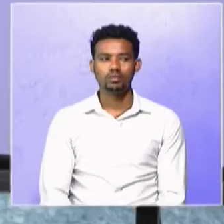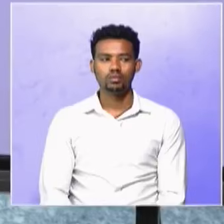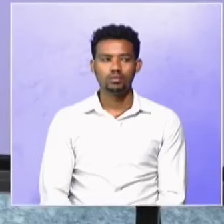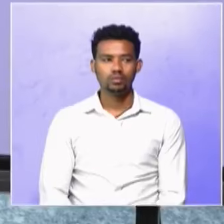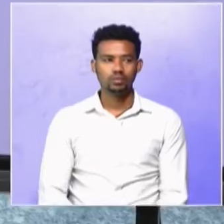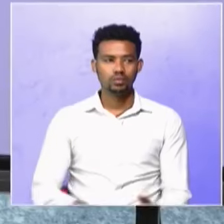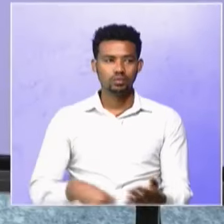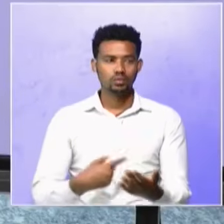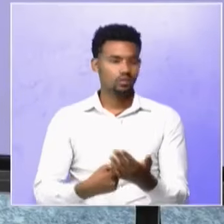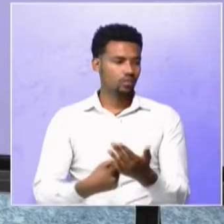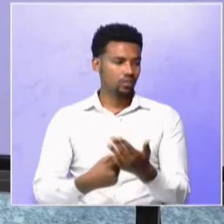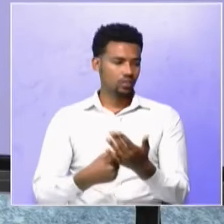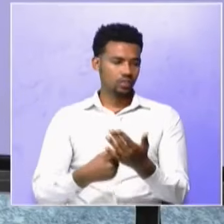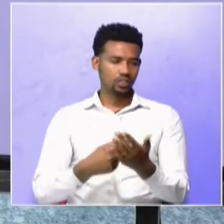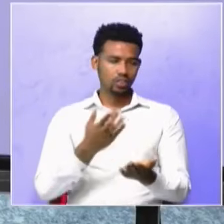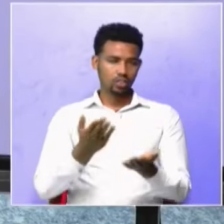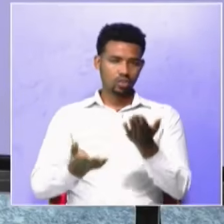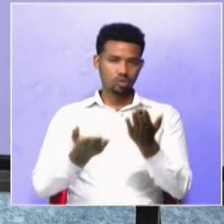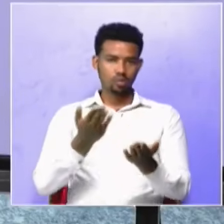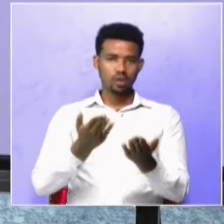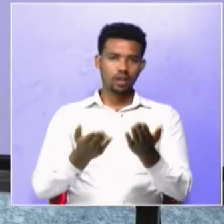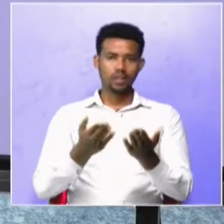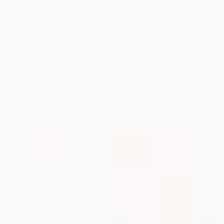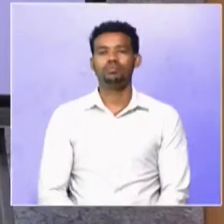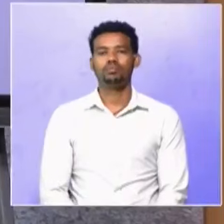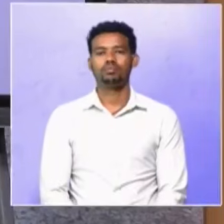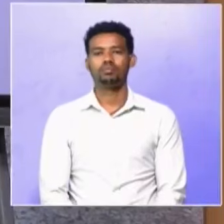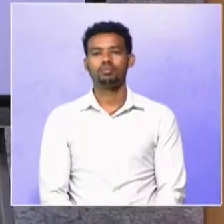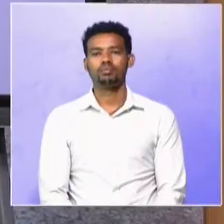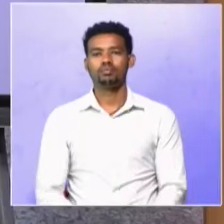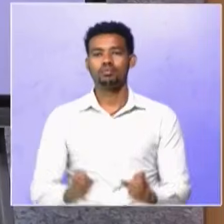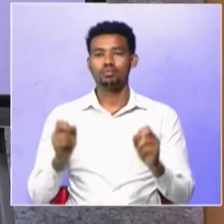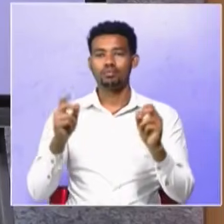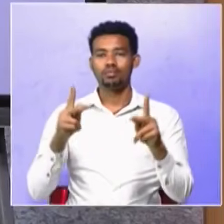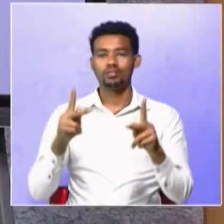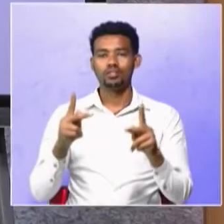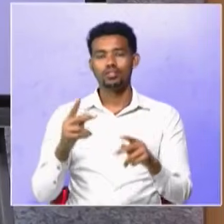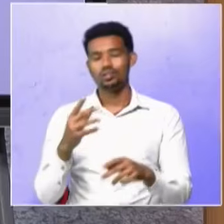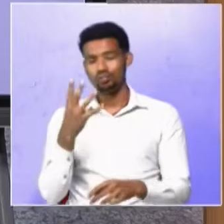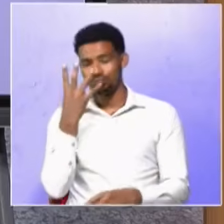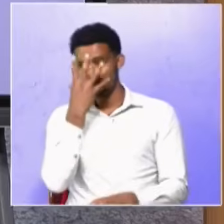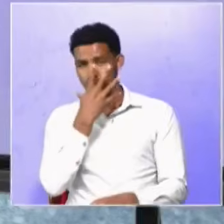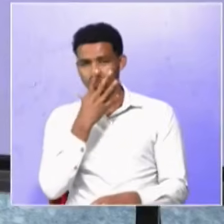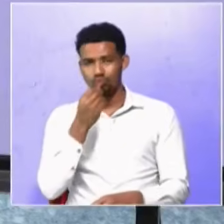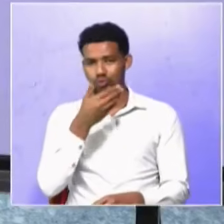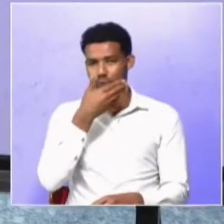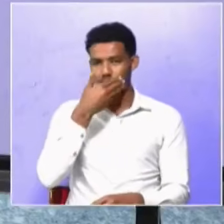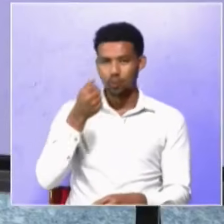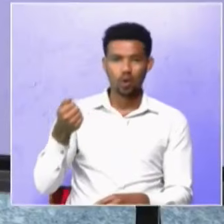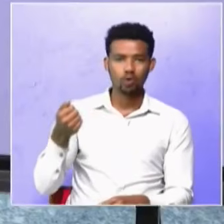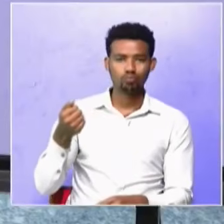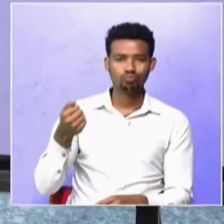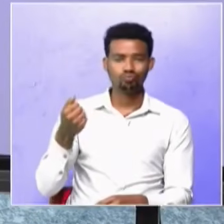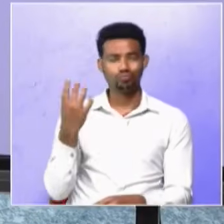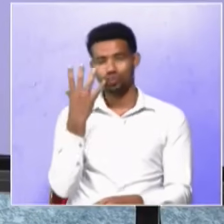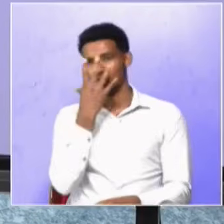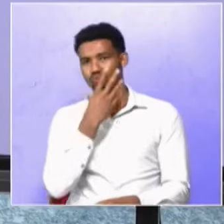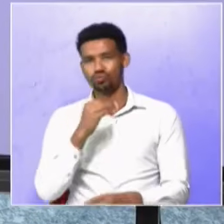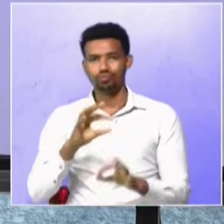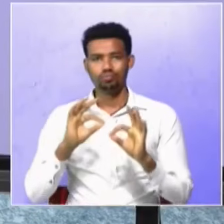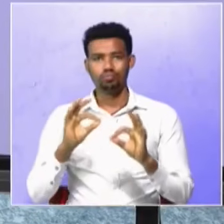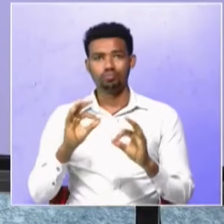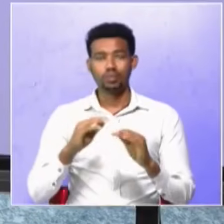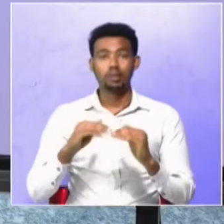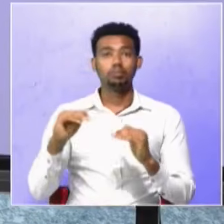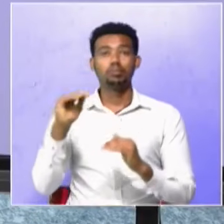So here is comparative adjective. So beautiful, more beautiful. These are examples